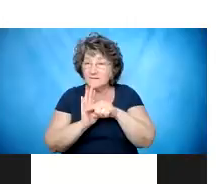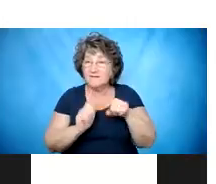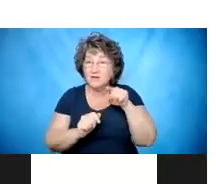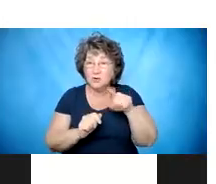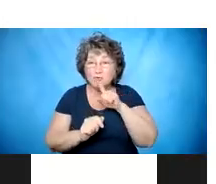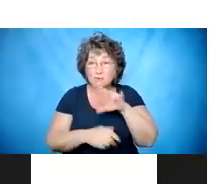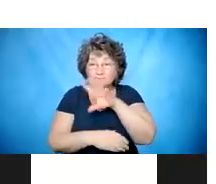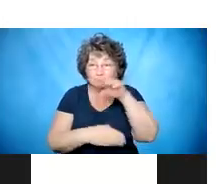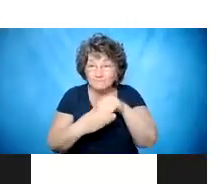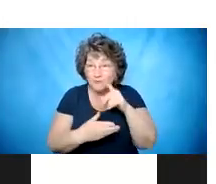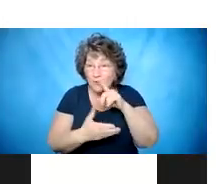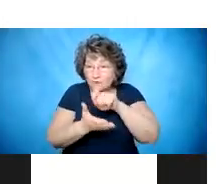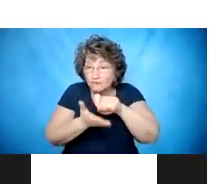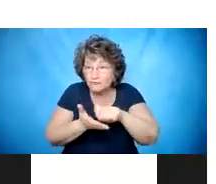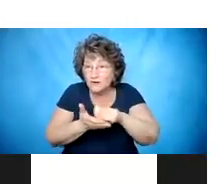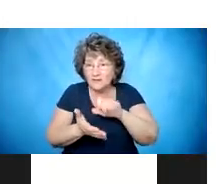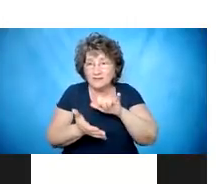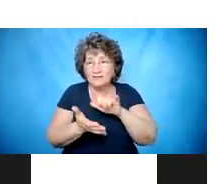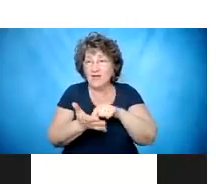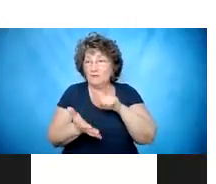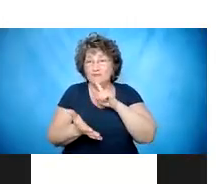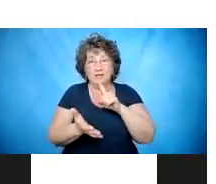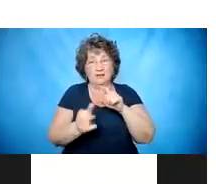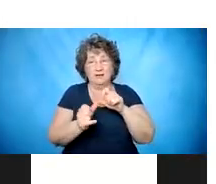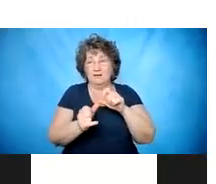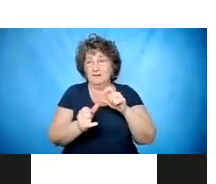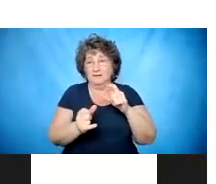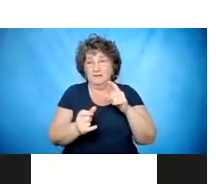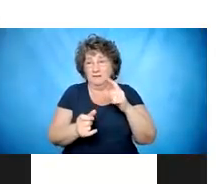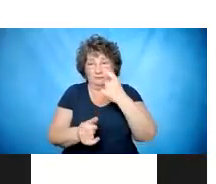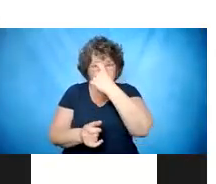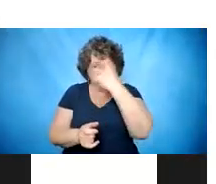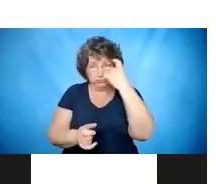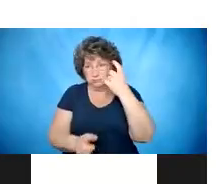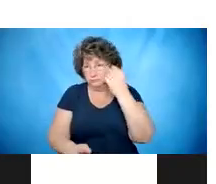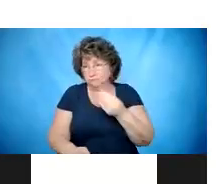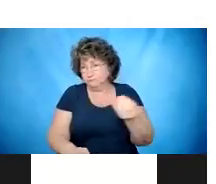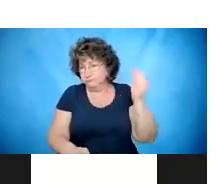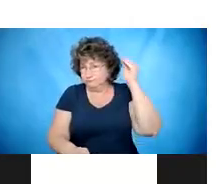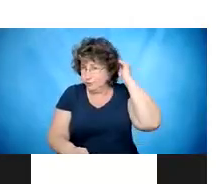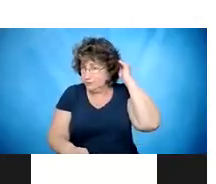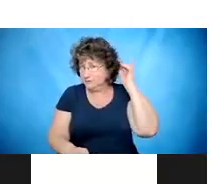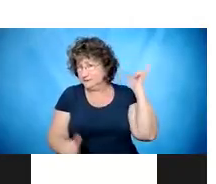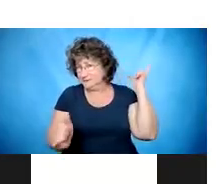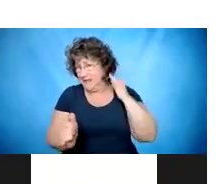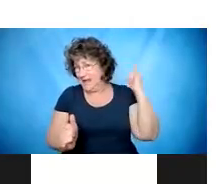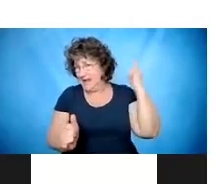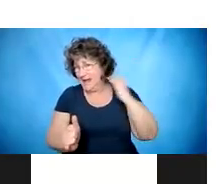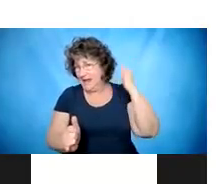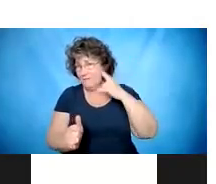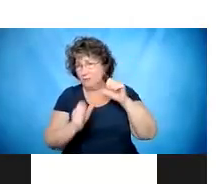there stays with the person for a long